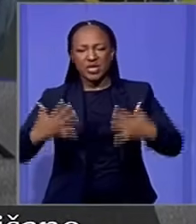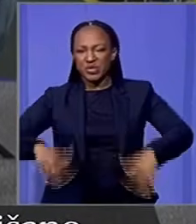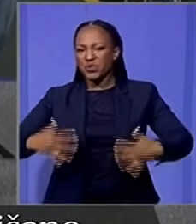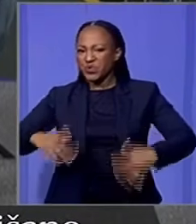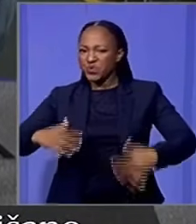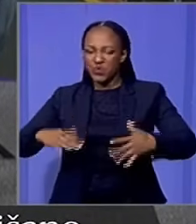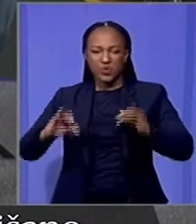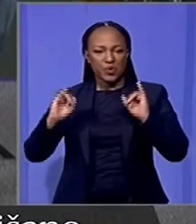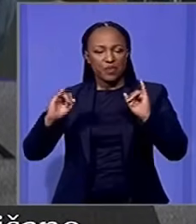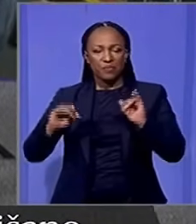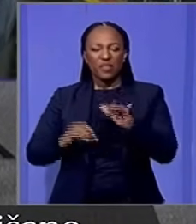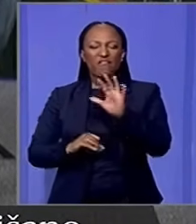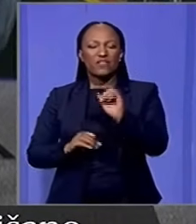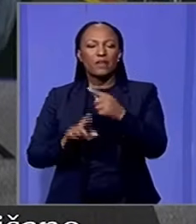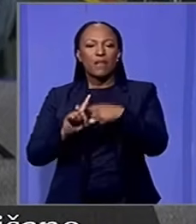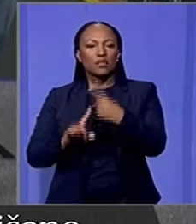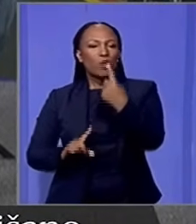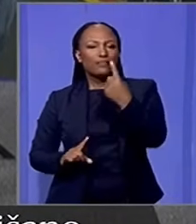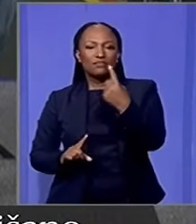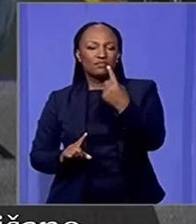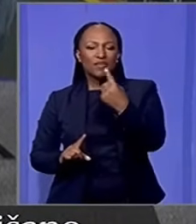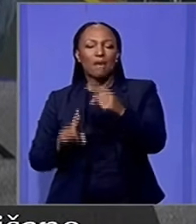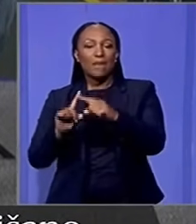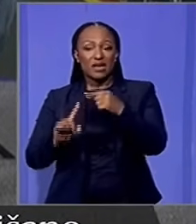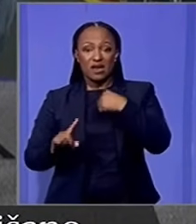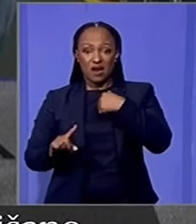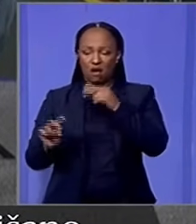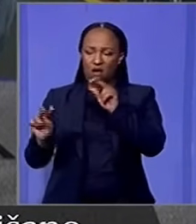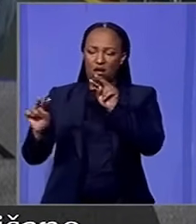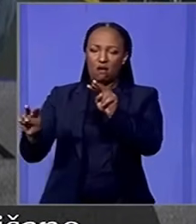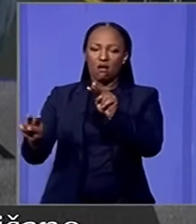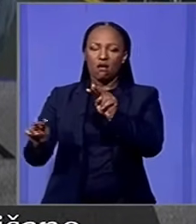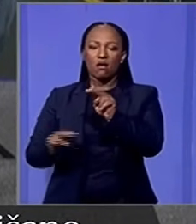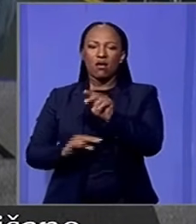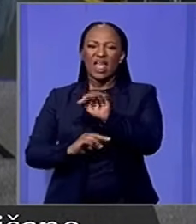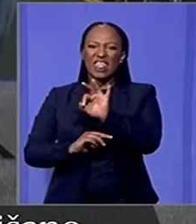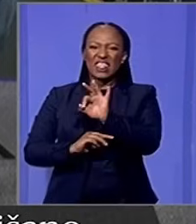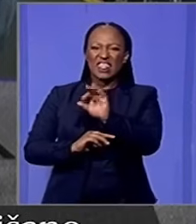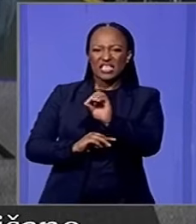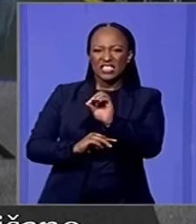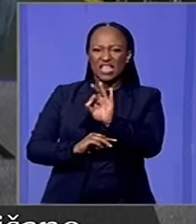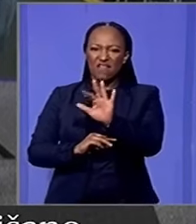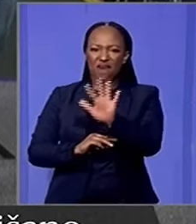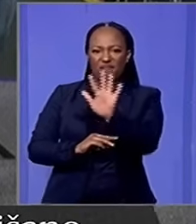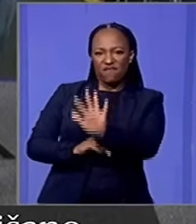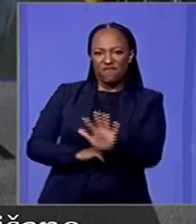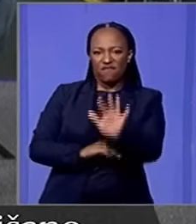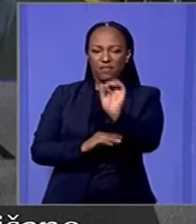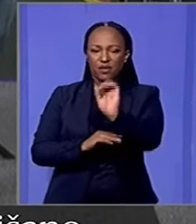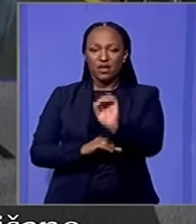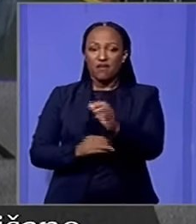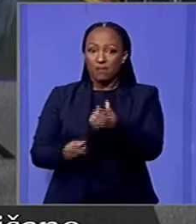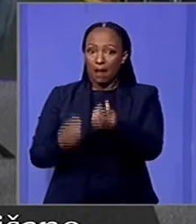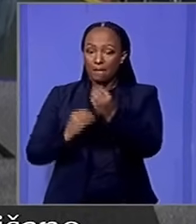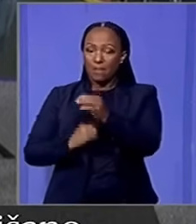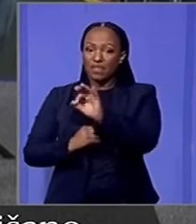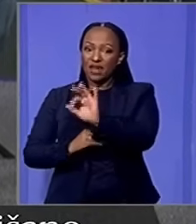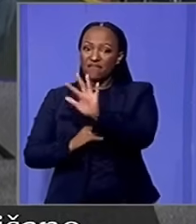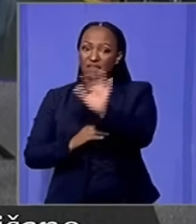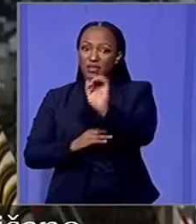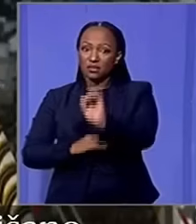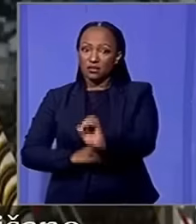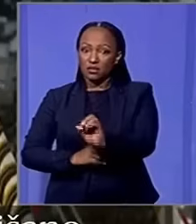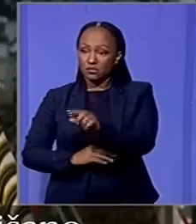wine 50+1 mara o khumana wa ya ka nna between 30 and 35 ga ka khumana 35% o